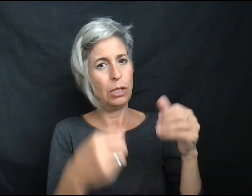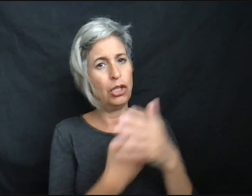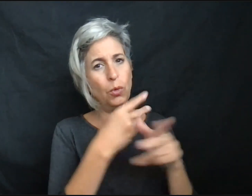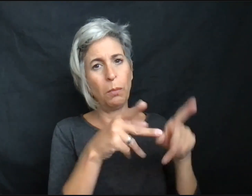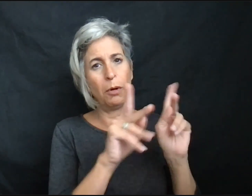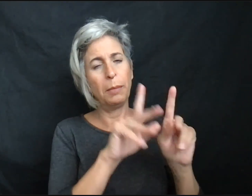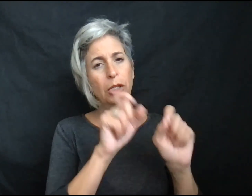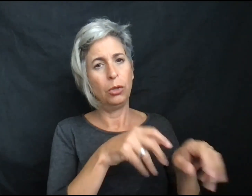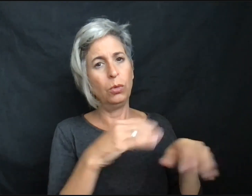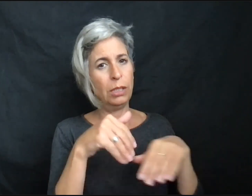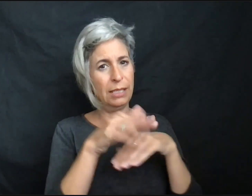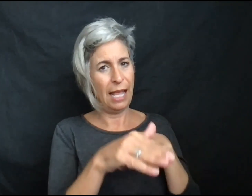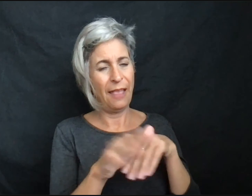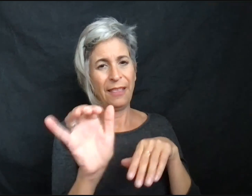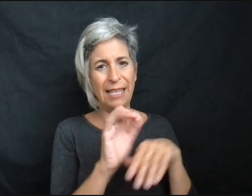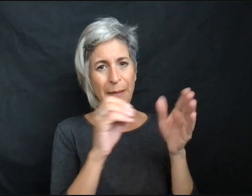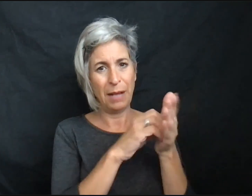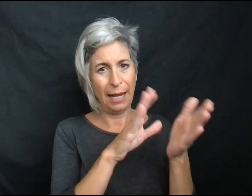Okay. Put that there.